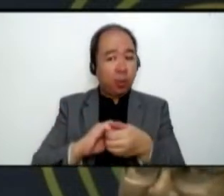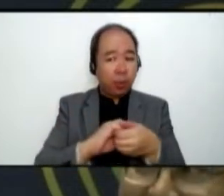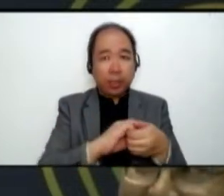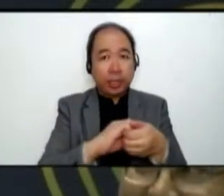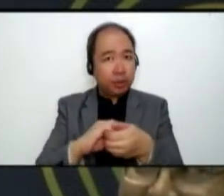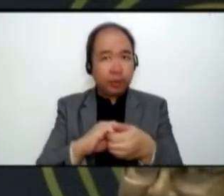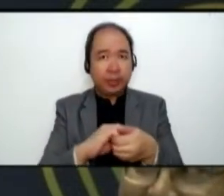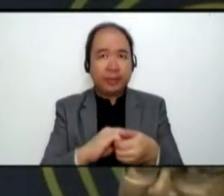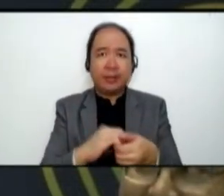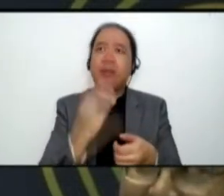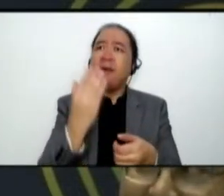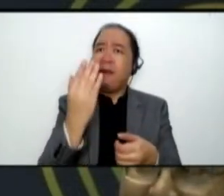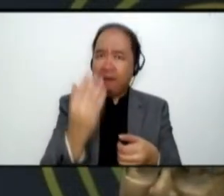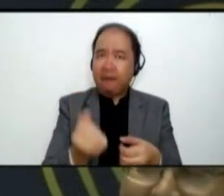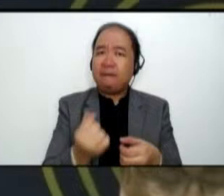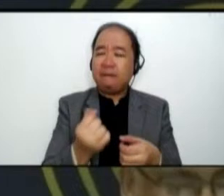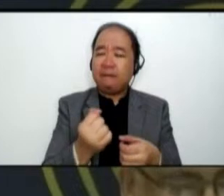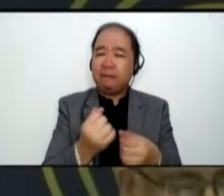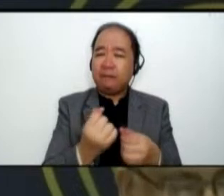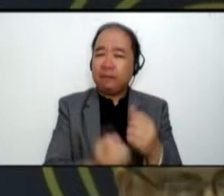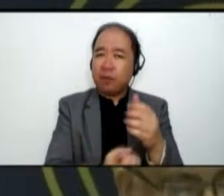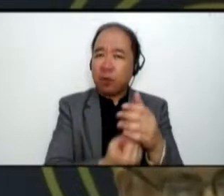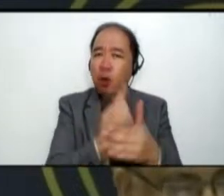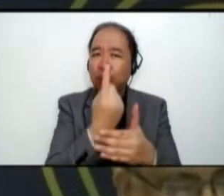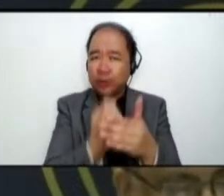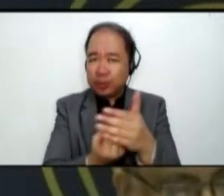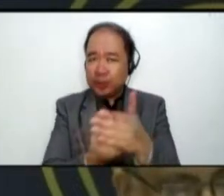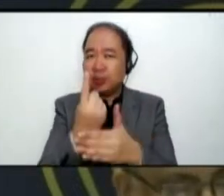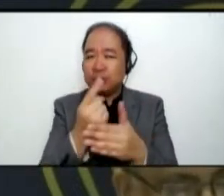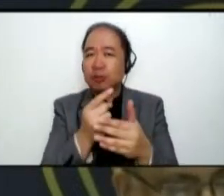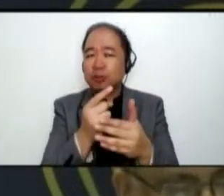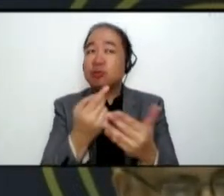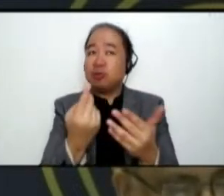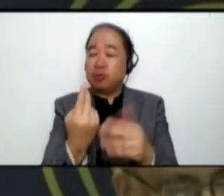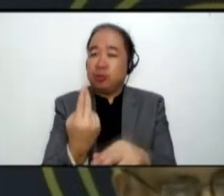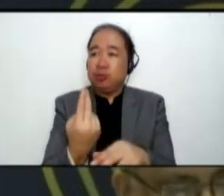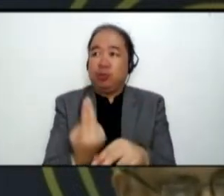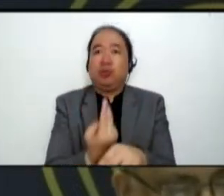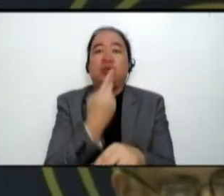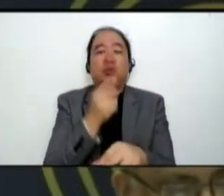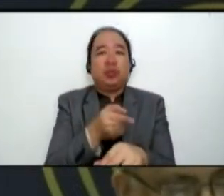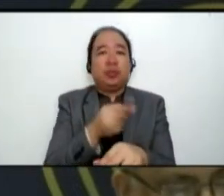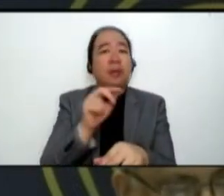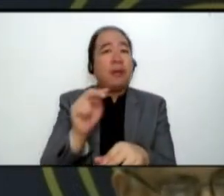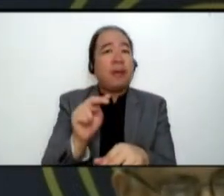So there's also opportunities